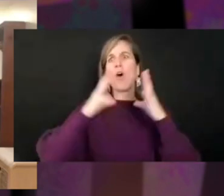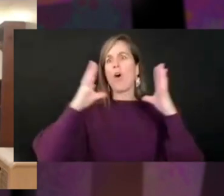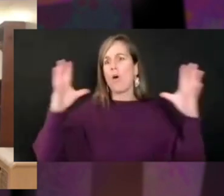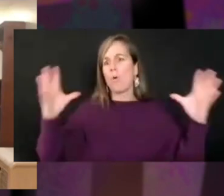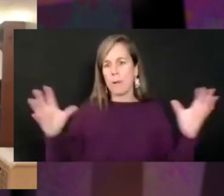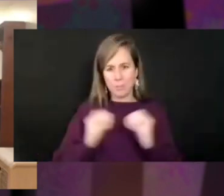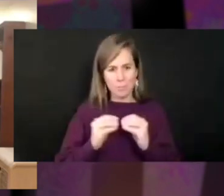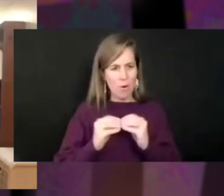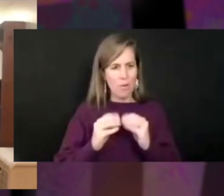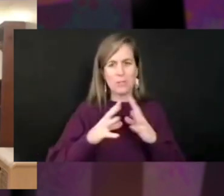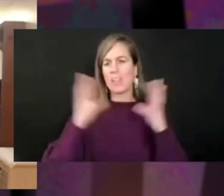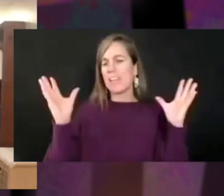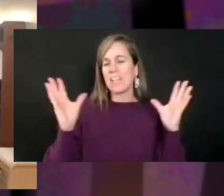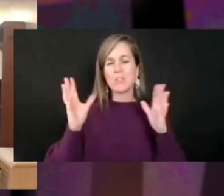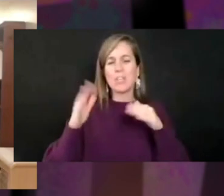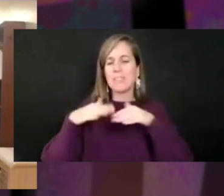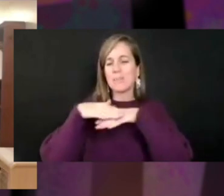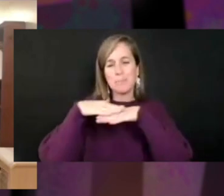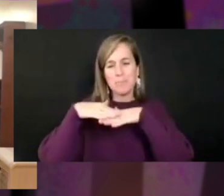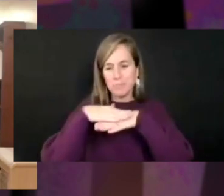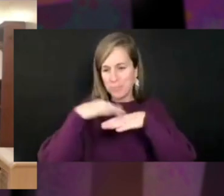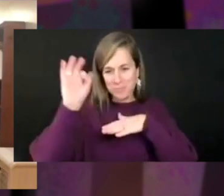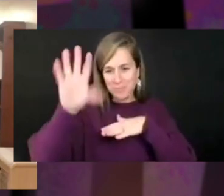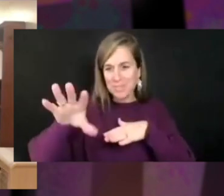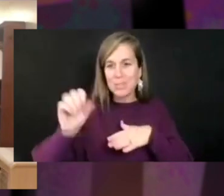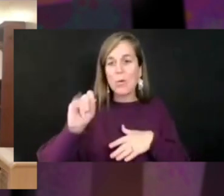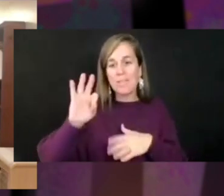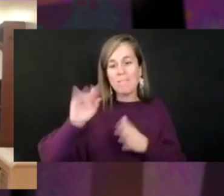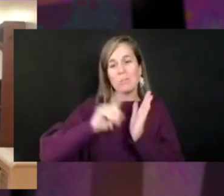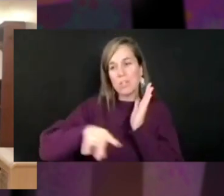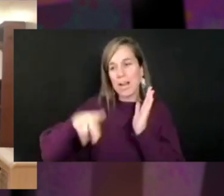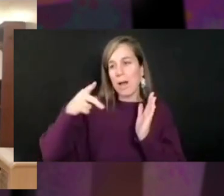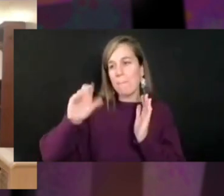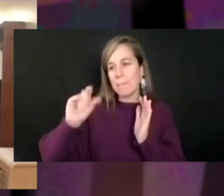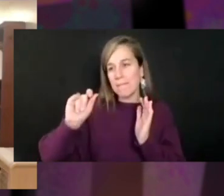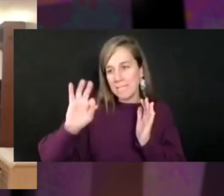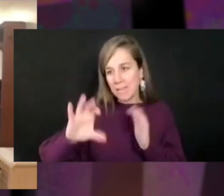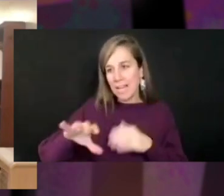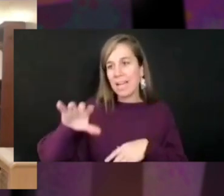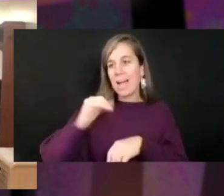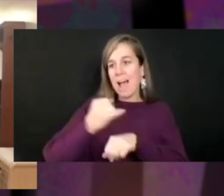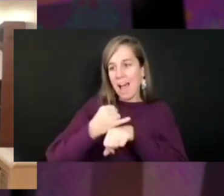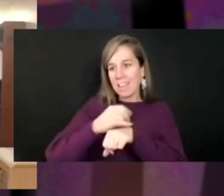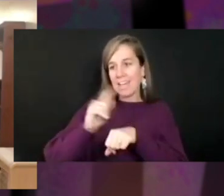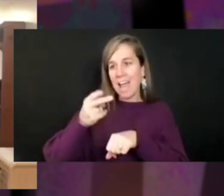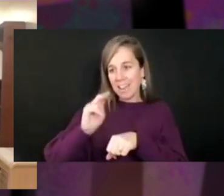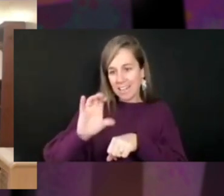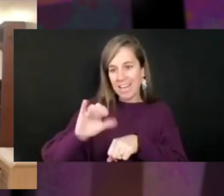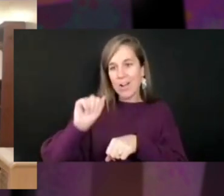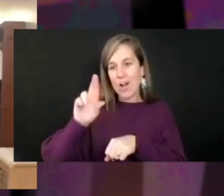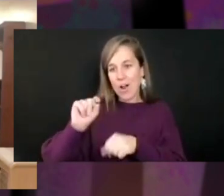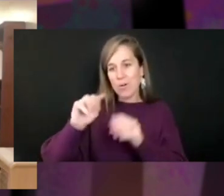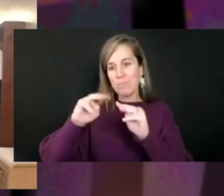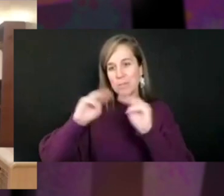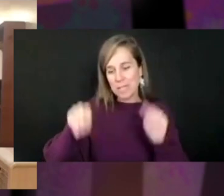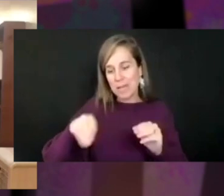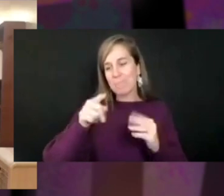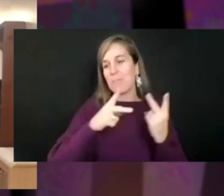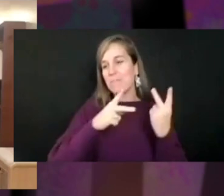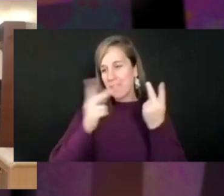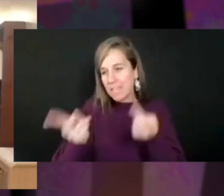There's so much more. That's just the tip of the iceberg. So if you check out the Pacific Island Ethnic Art Museum, you can go and visit,